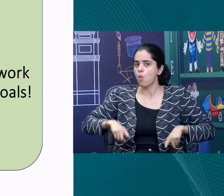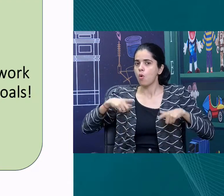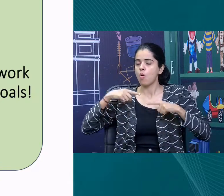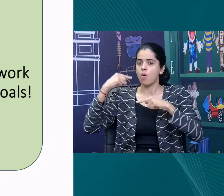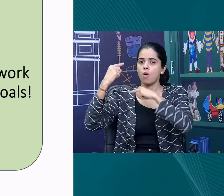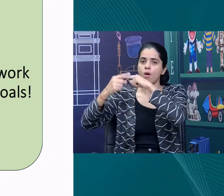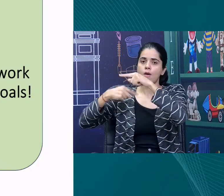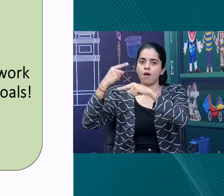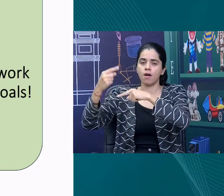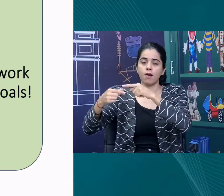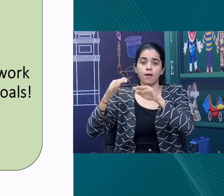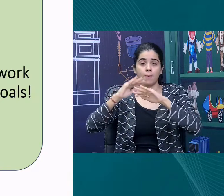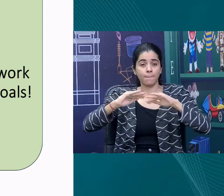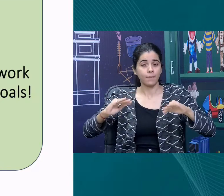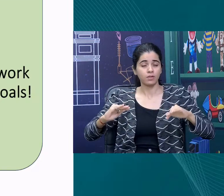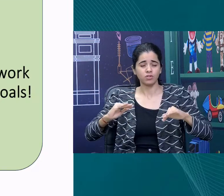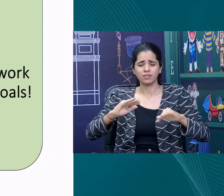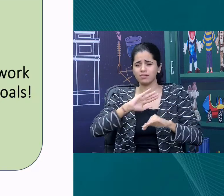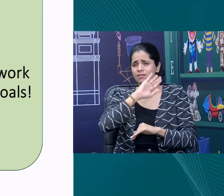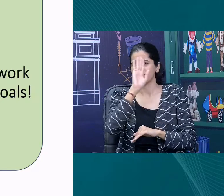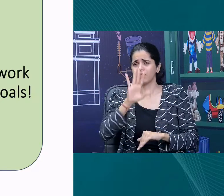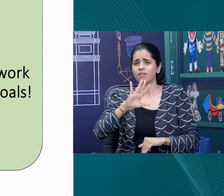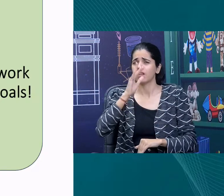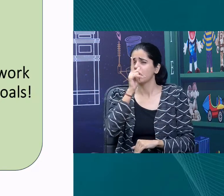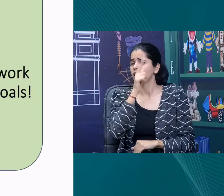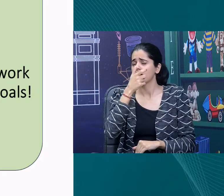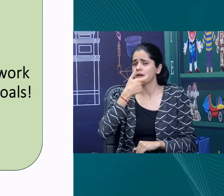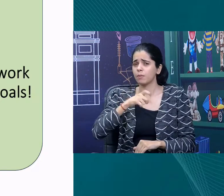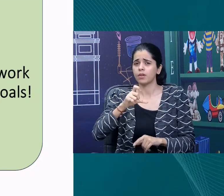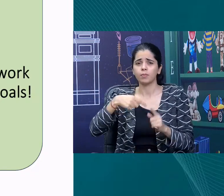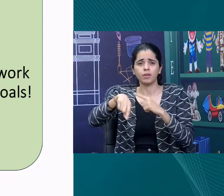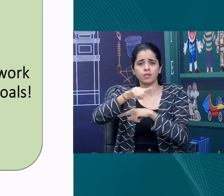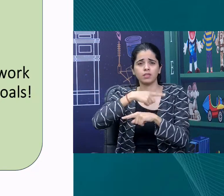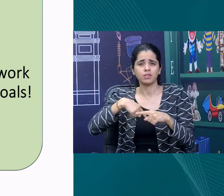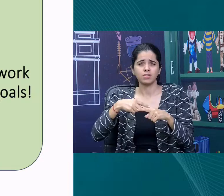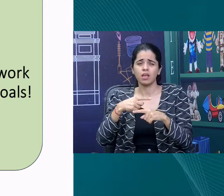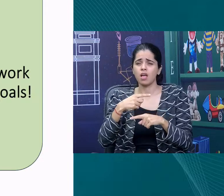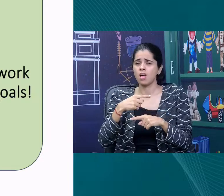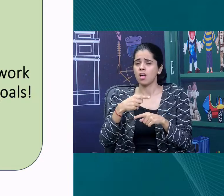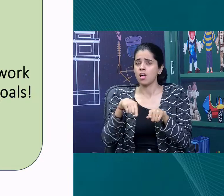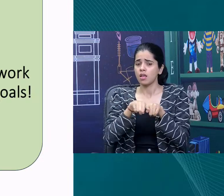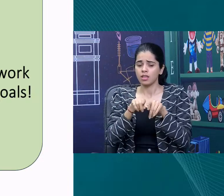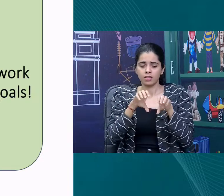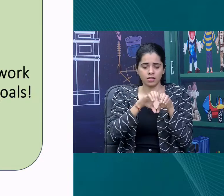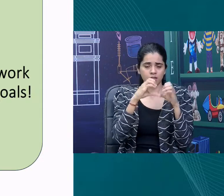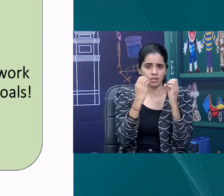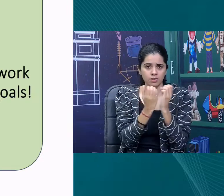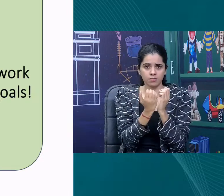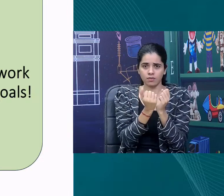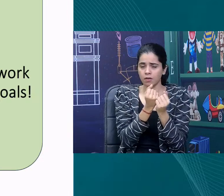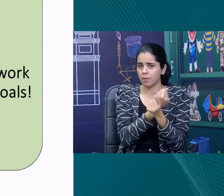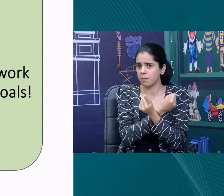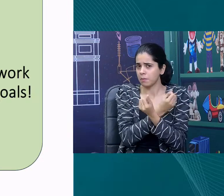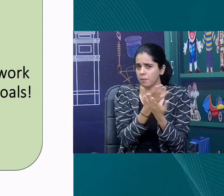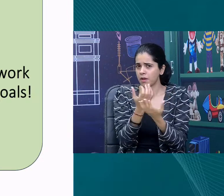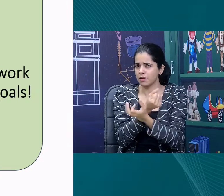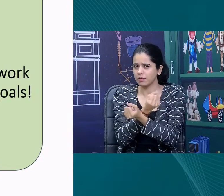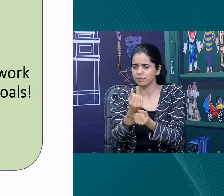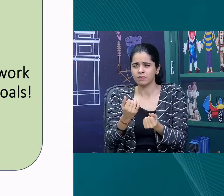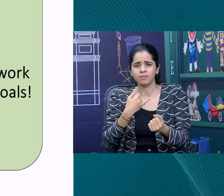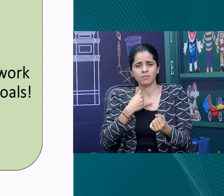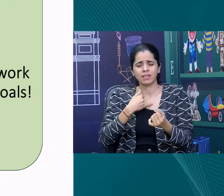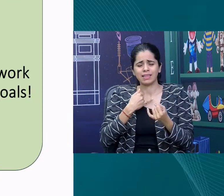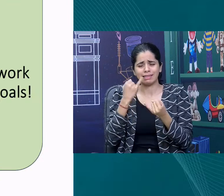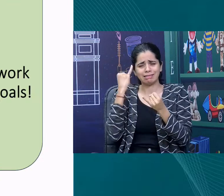children are never complain and they are very supportive to other students. So you can see here a class where many children are working